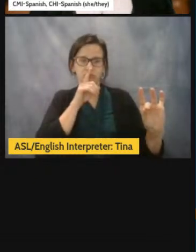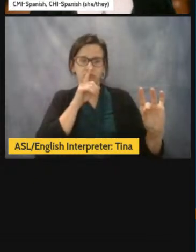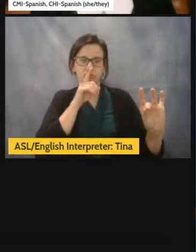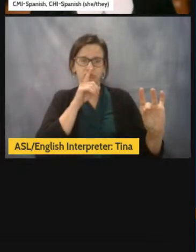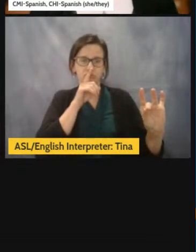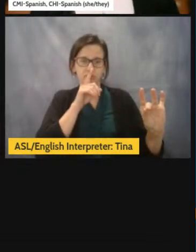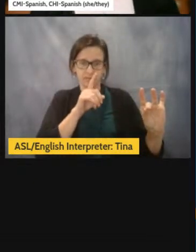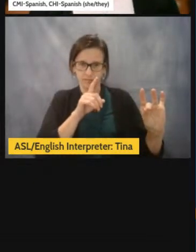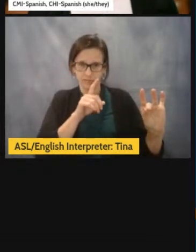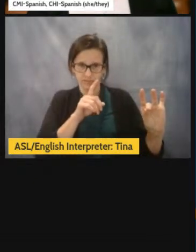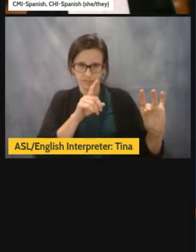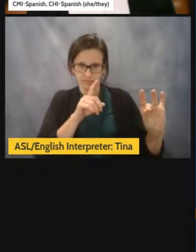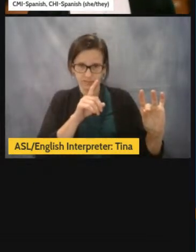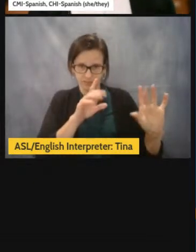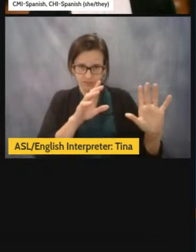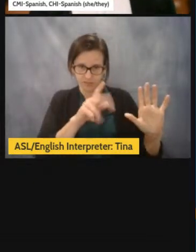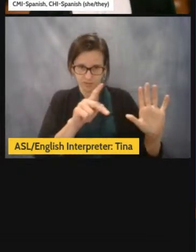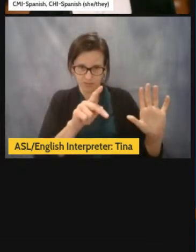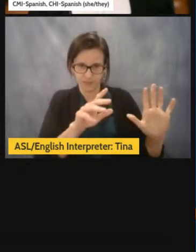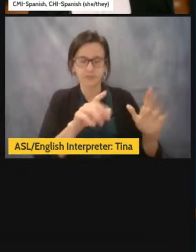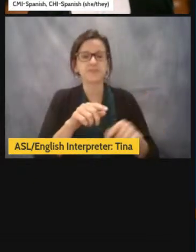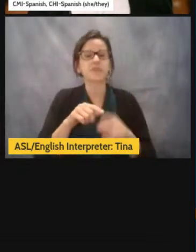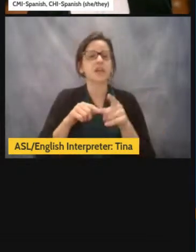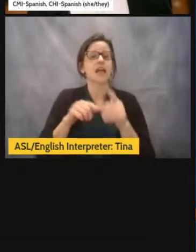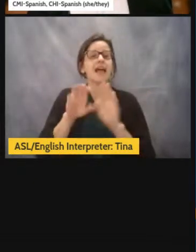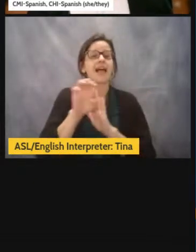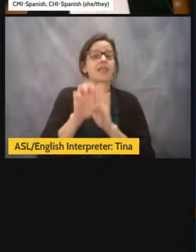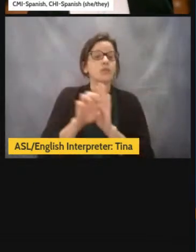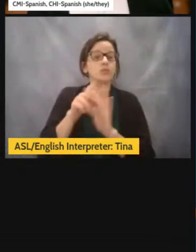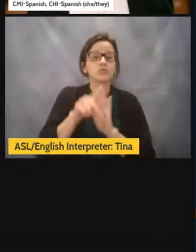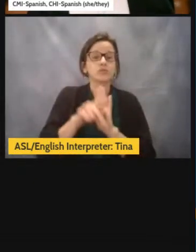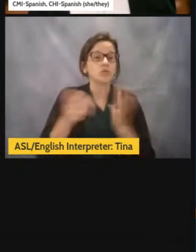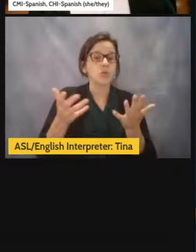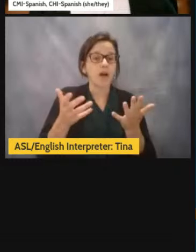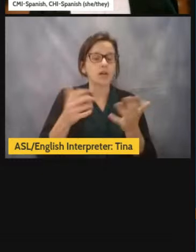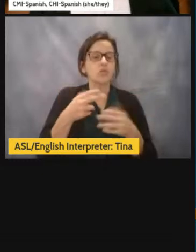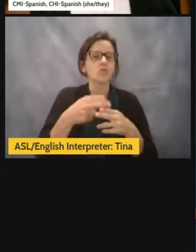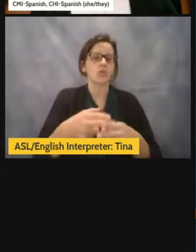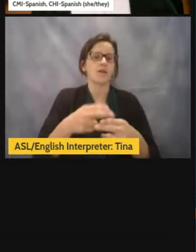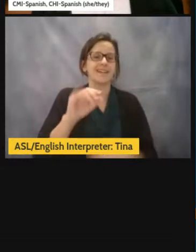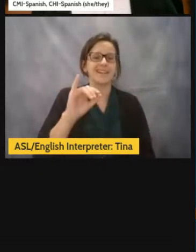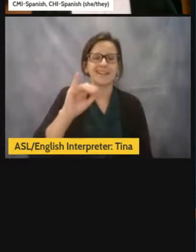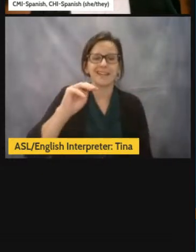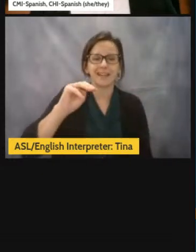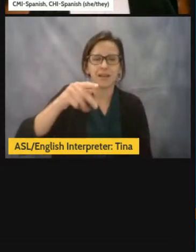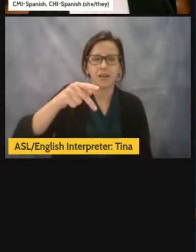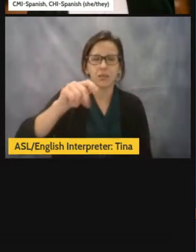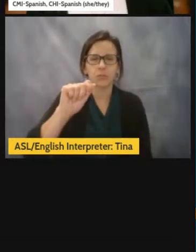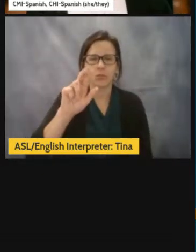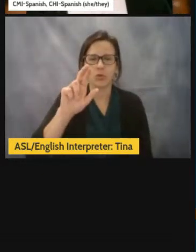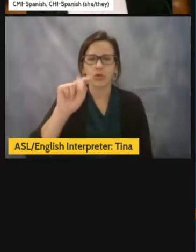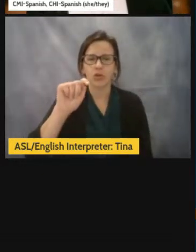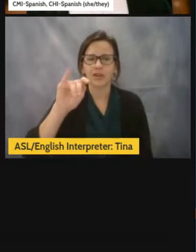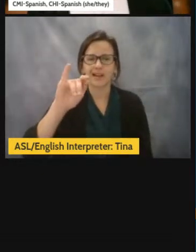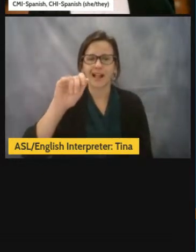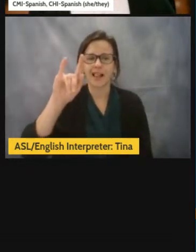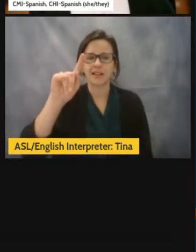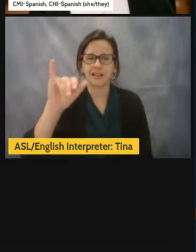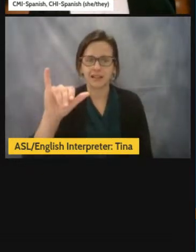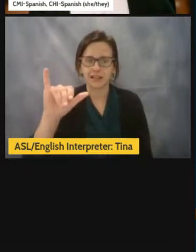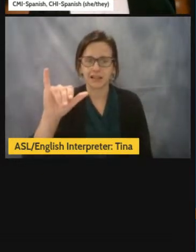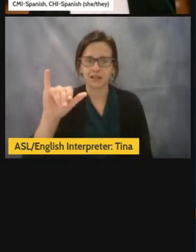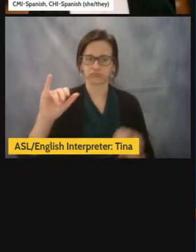PowerPoint. This is the ethical principle of impartiality. So if you are a sign